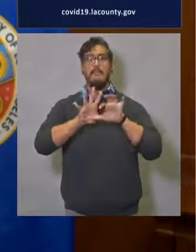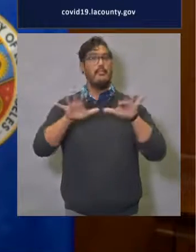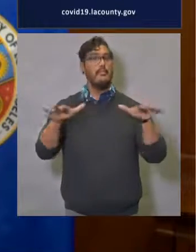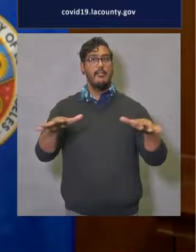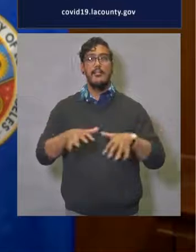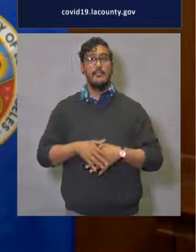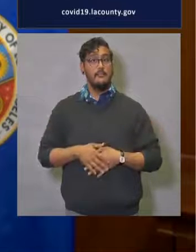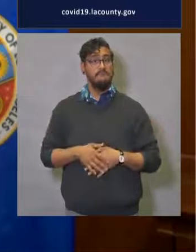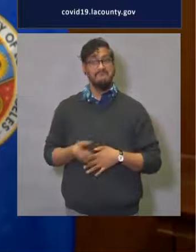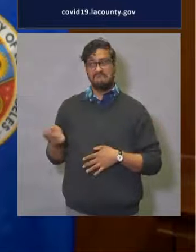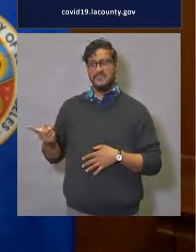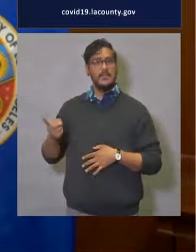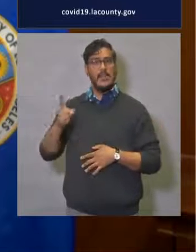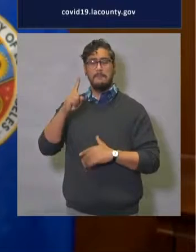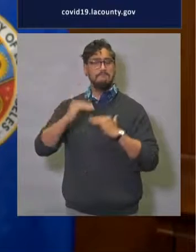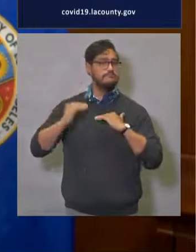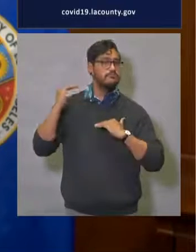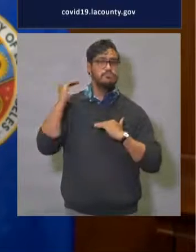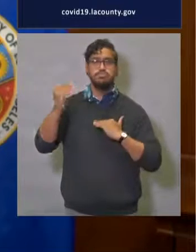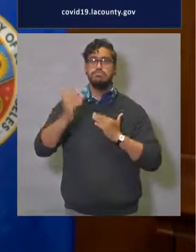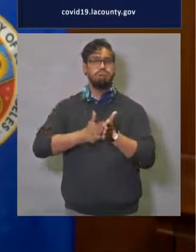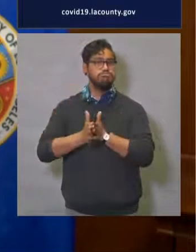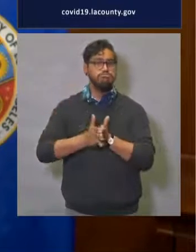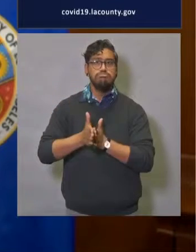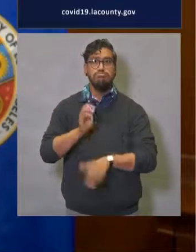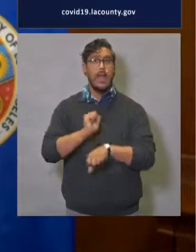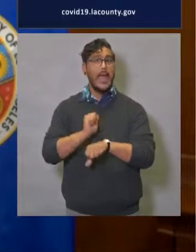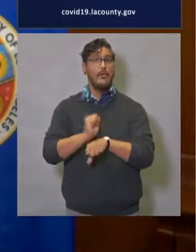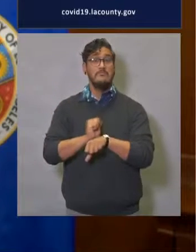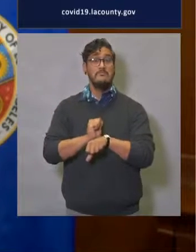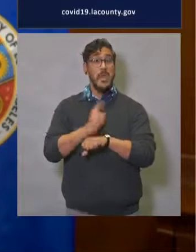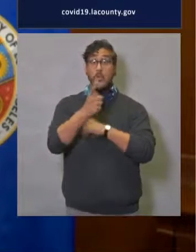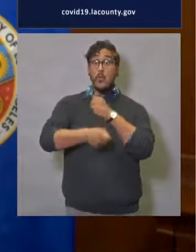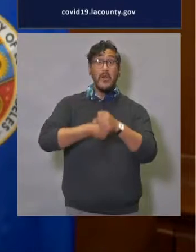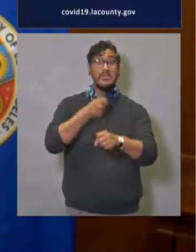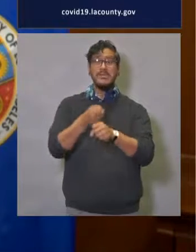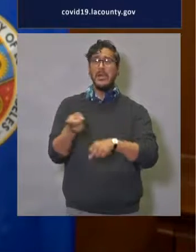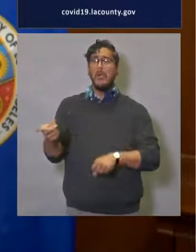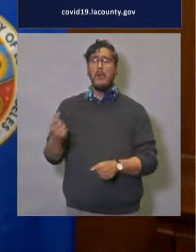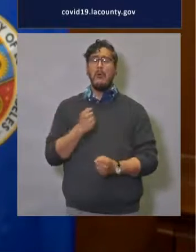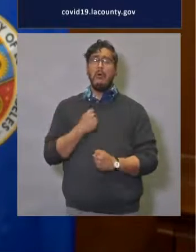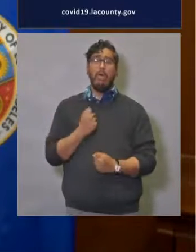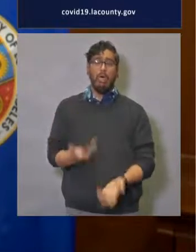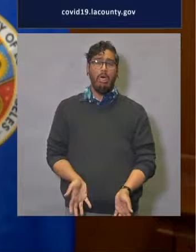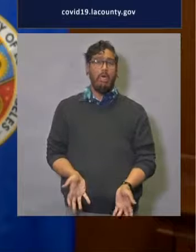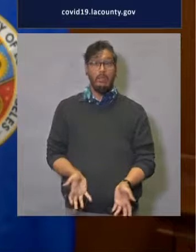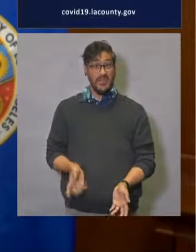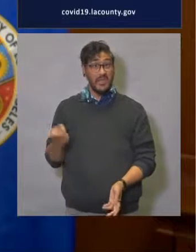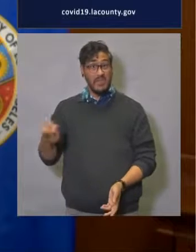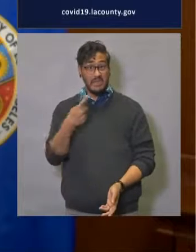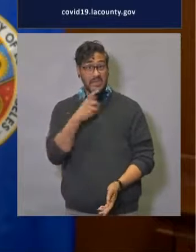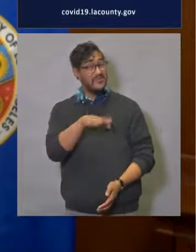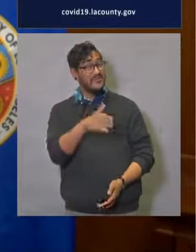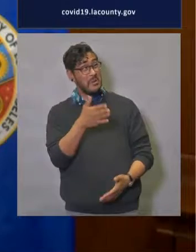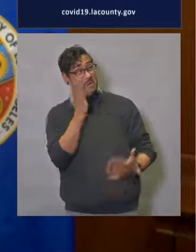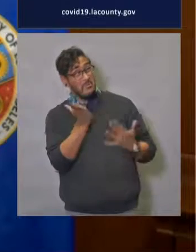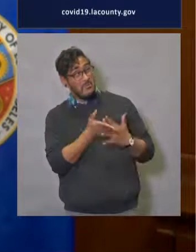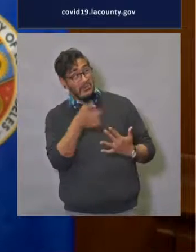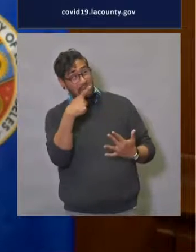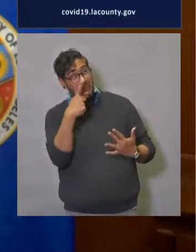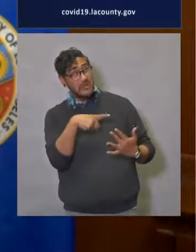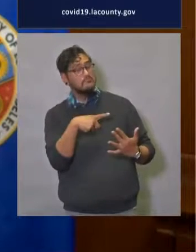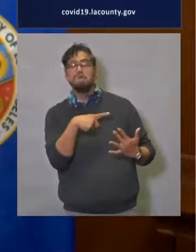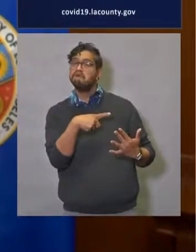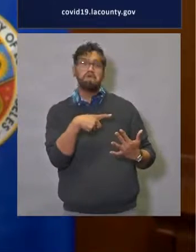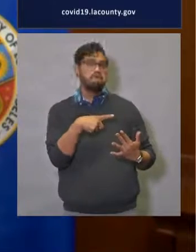and beyond. And after a year of exhaustion, instead of asking for a break, they stepped forward and asked, how else can I help? Because of their